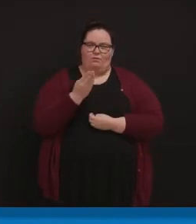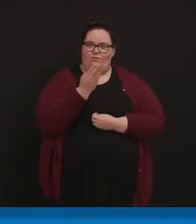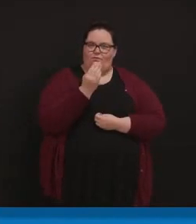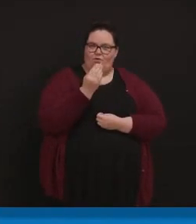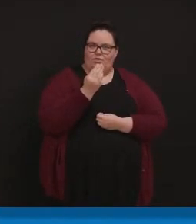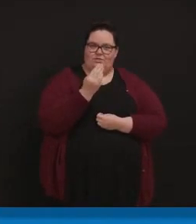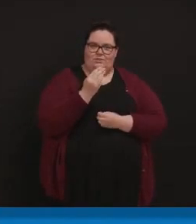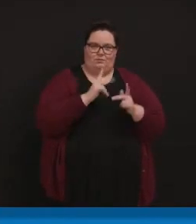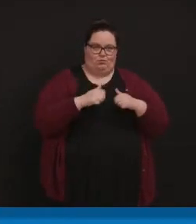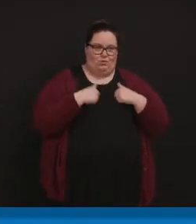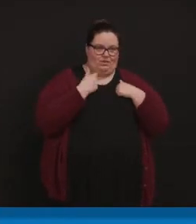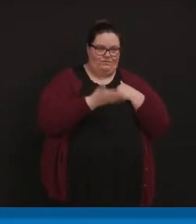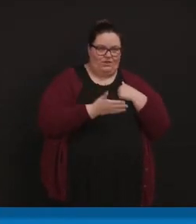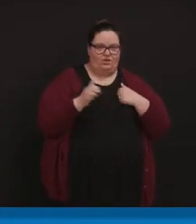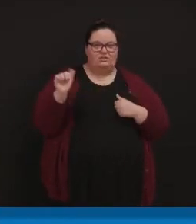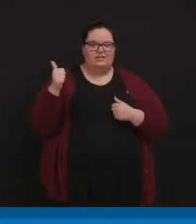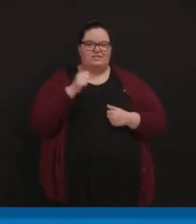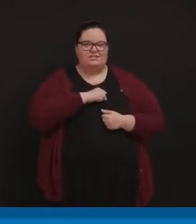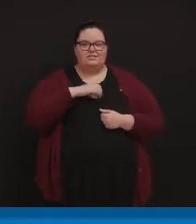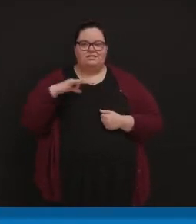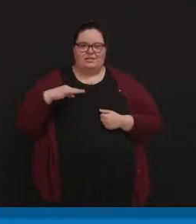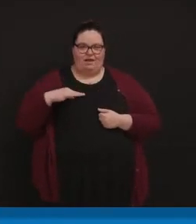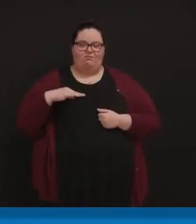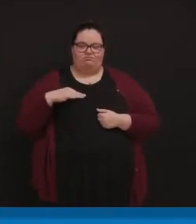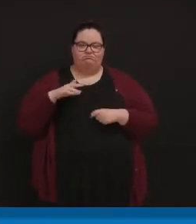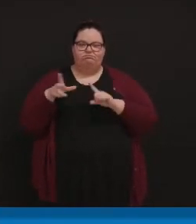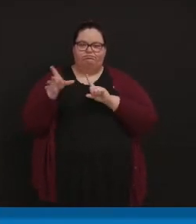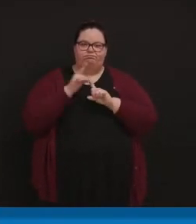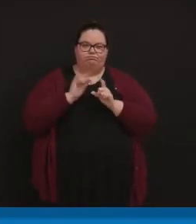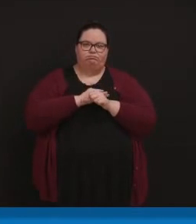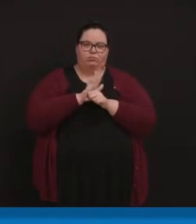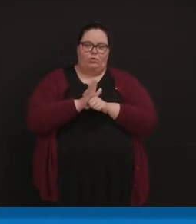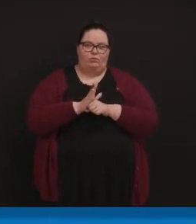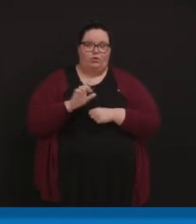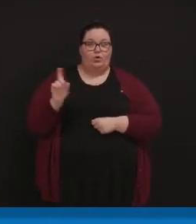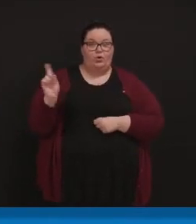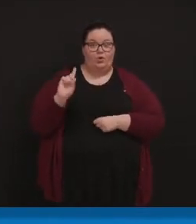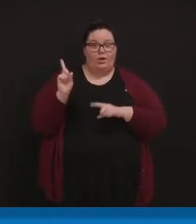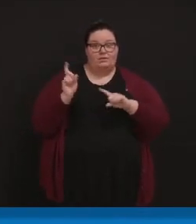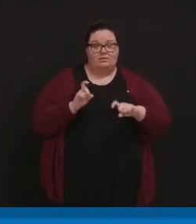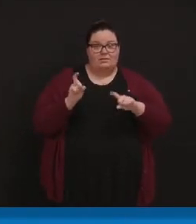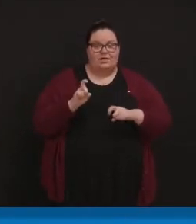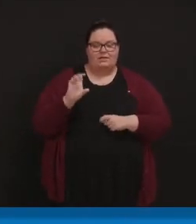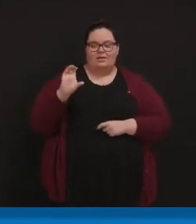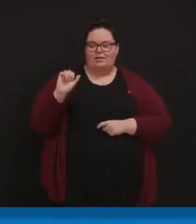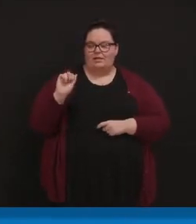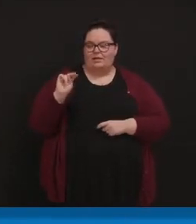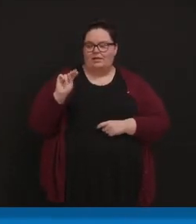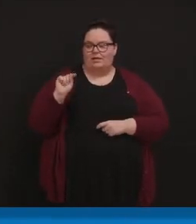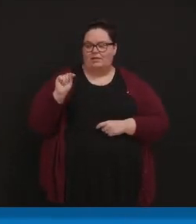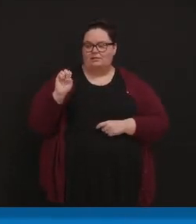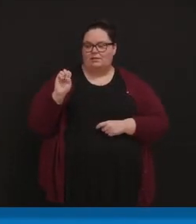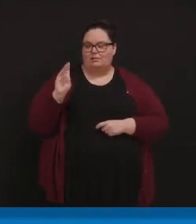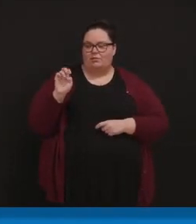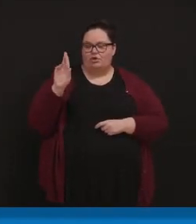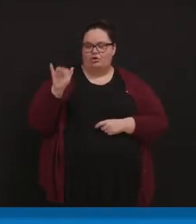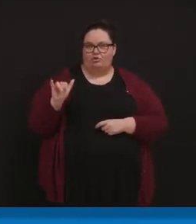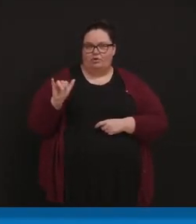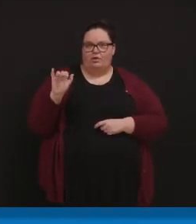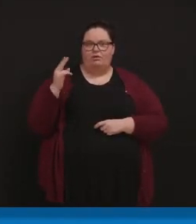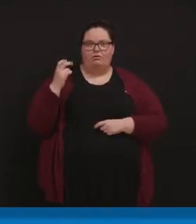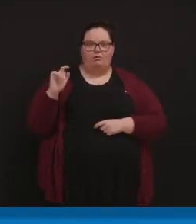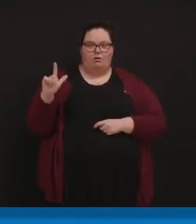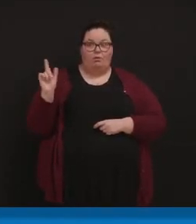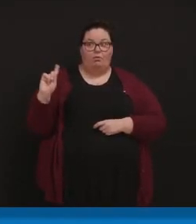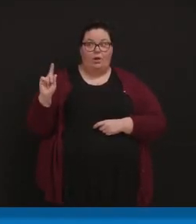staff members have tested positive. Testing will take place tomorrow at Canterbury Hall in Riverview and Foyer St. Elizabeth in Baker